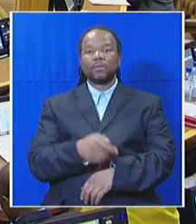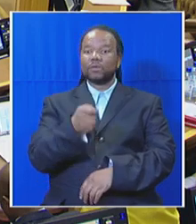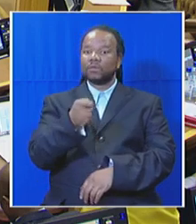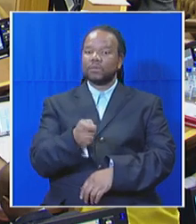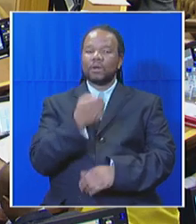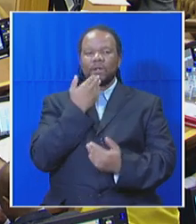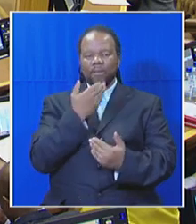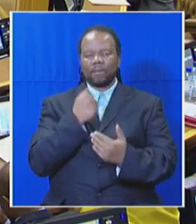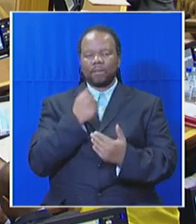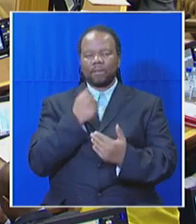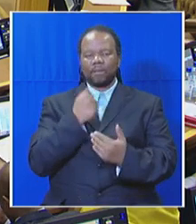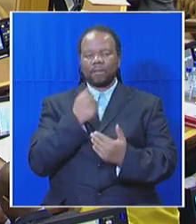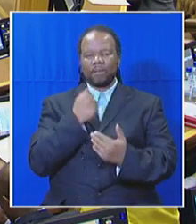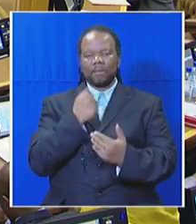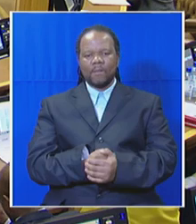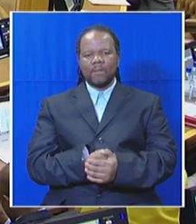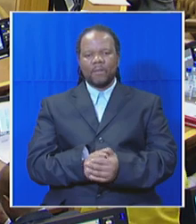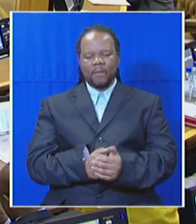Musa Khotla, even if